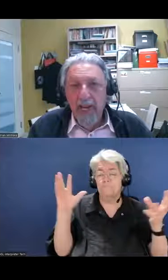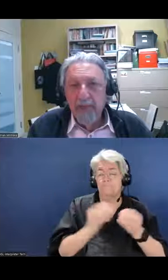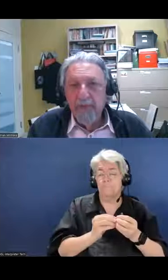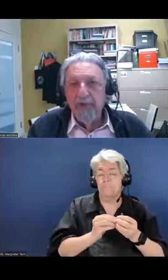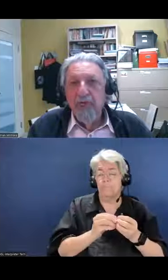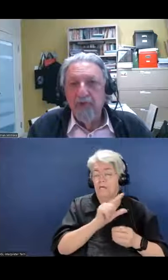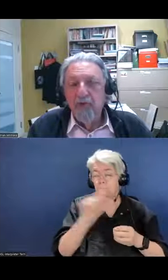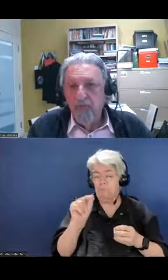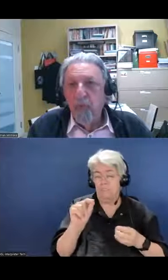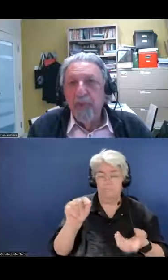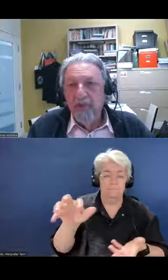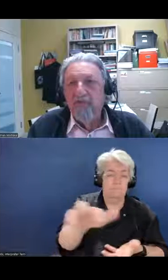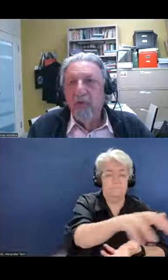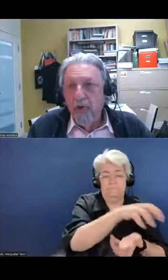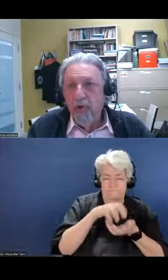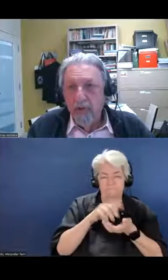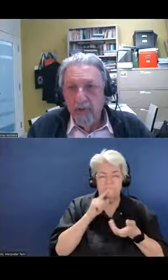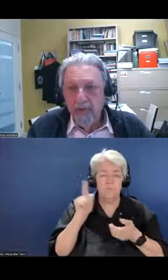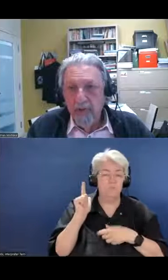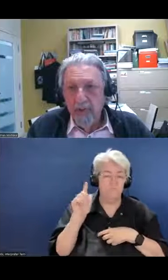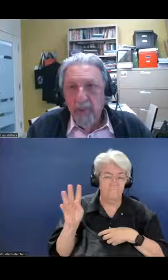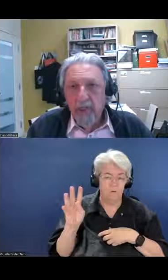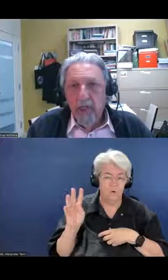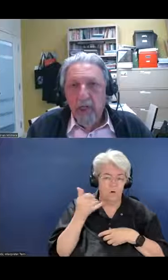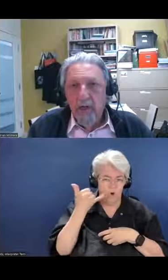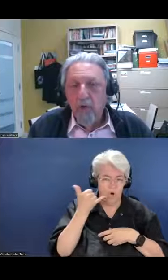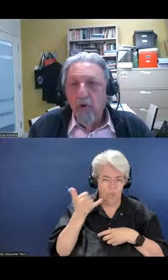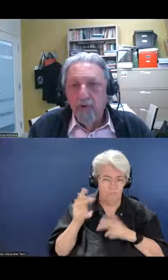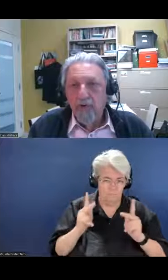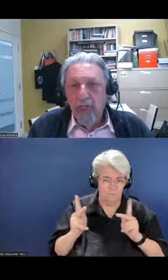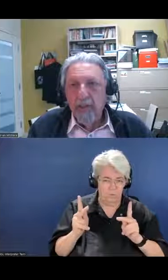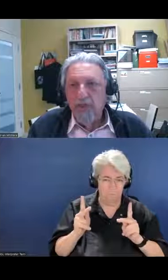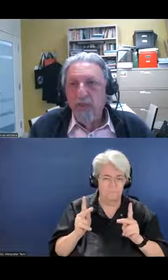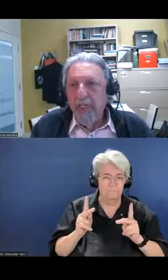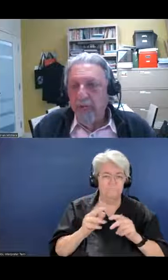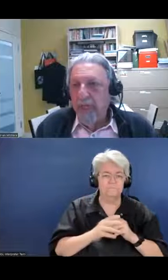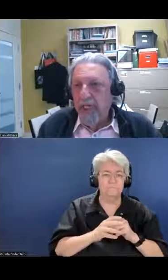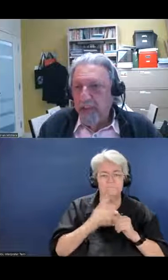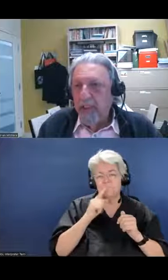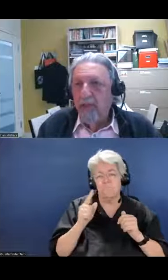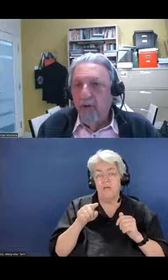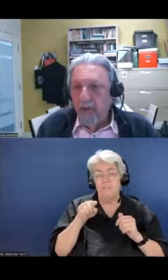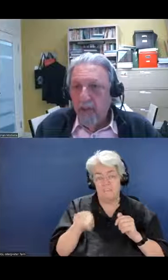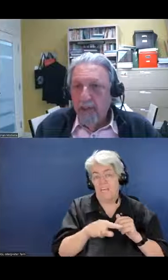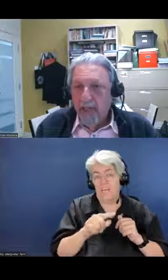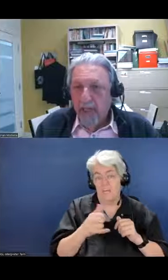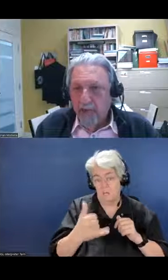a random selection of 24 callers who called us